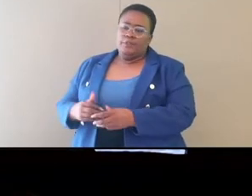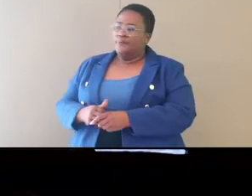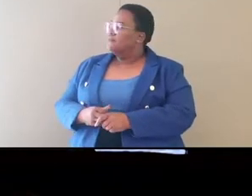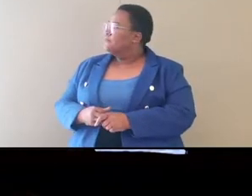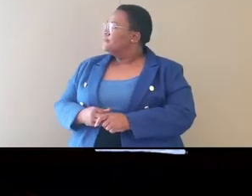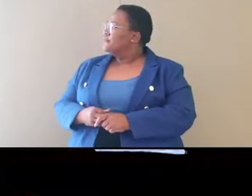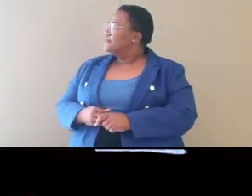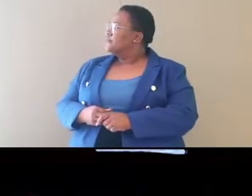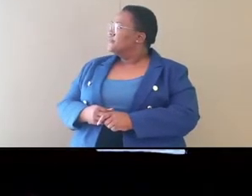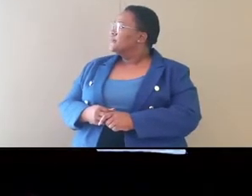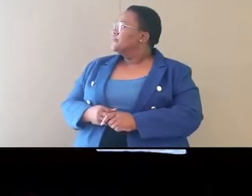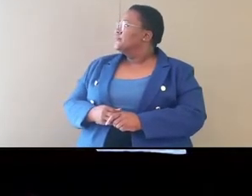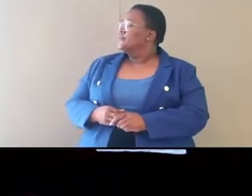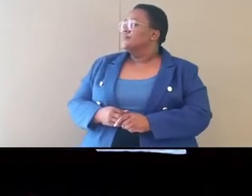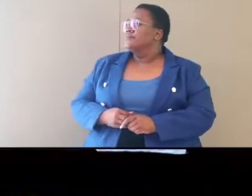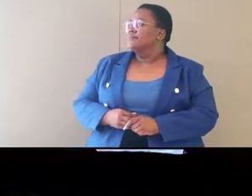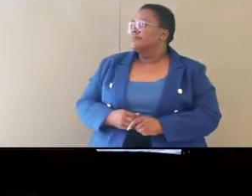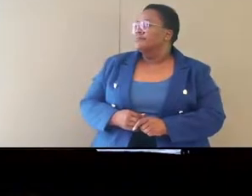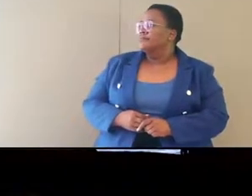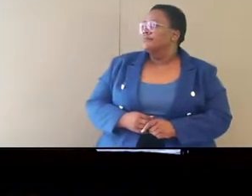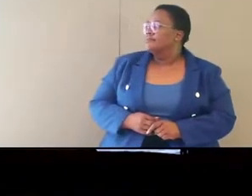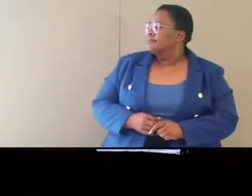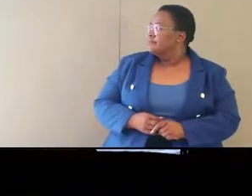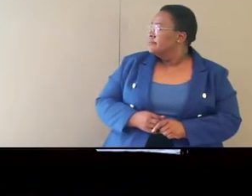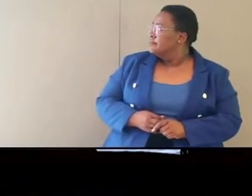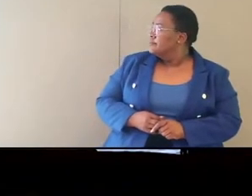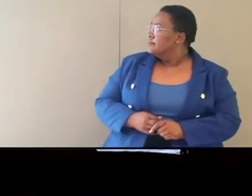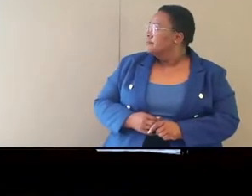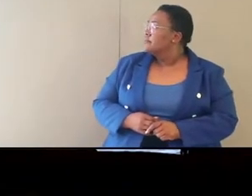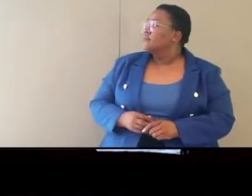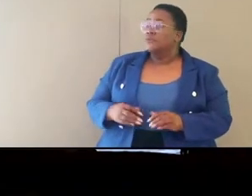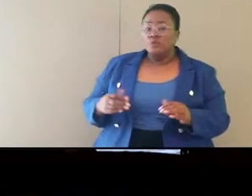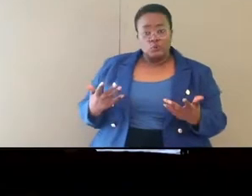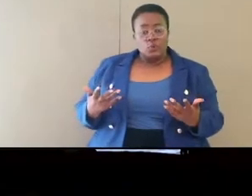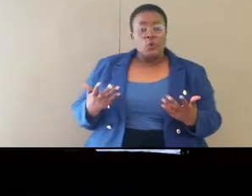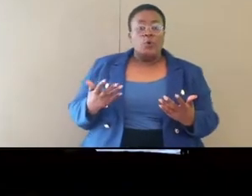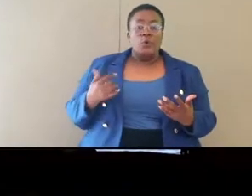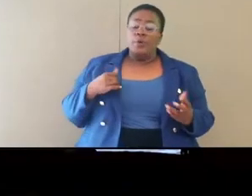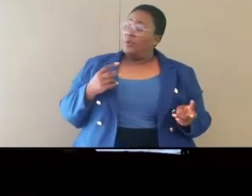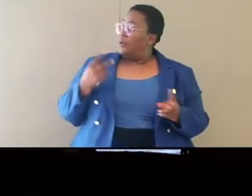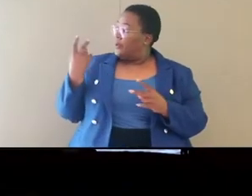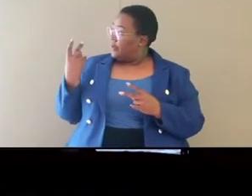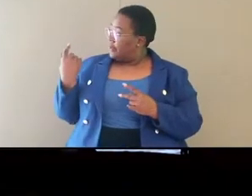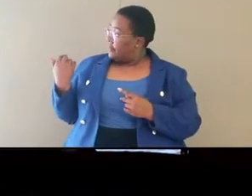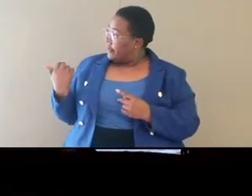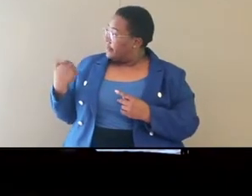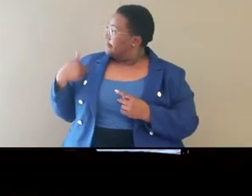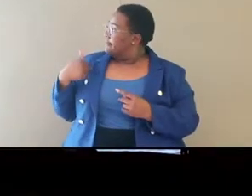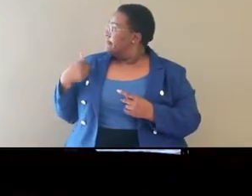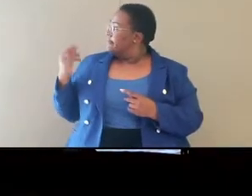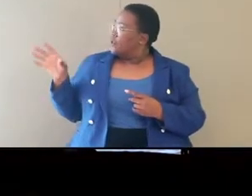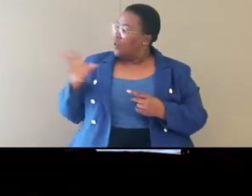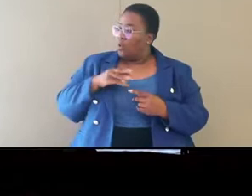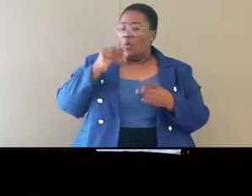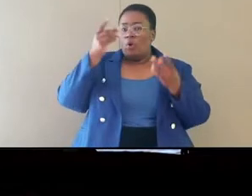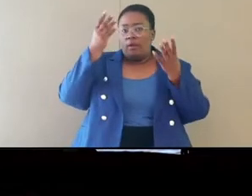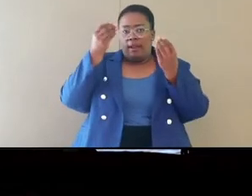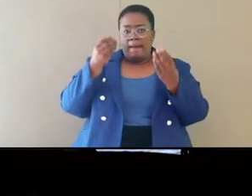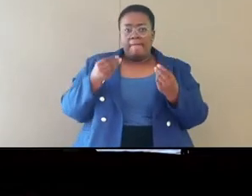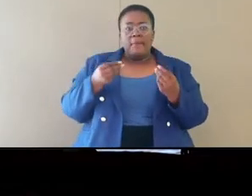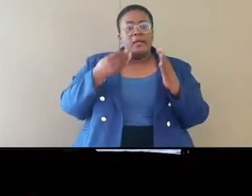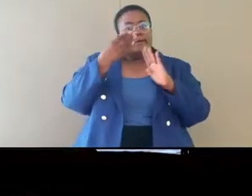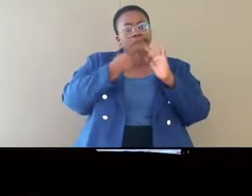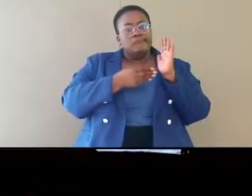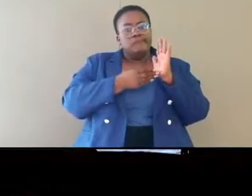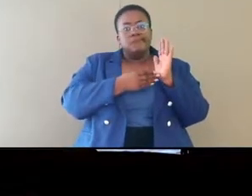started, with the youngest children and then was phased up. So when we look at that, and I won't take you through all the numbers, they're all in the report, but